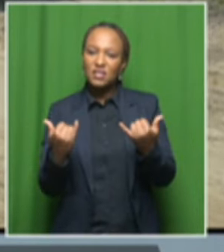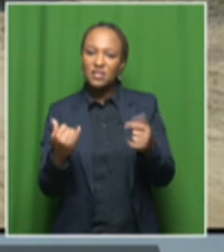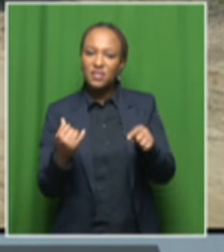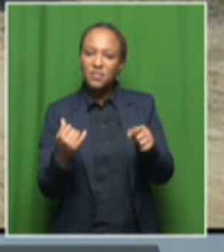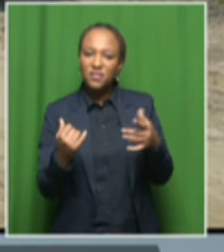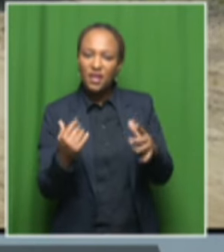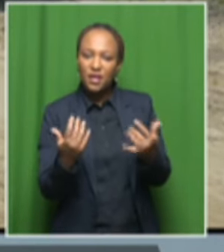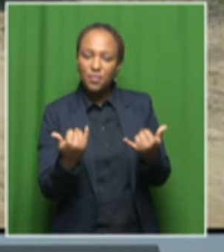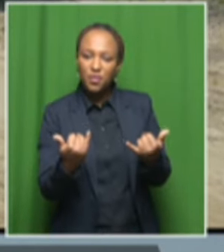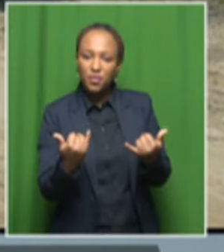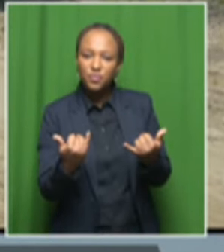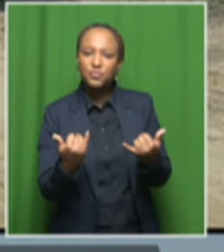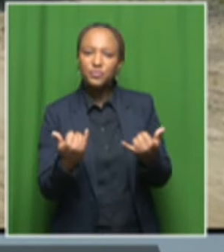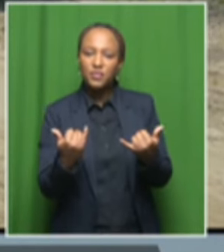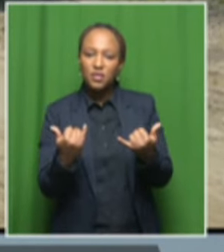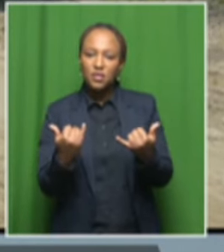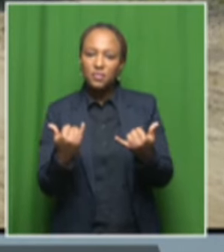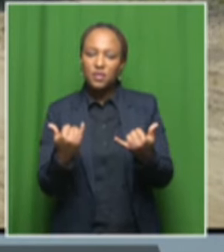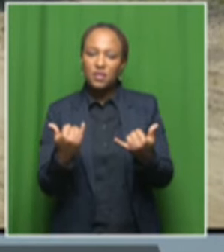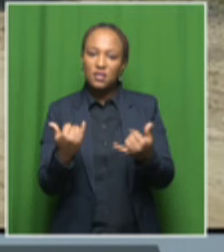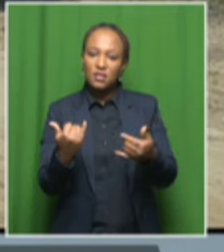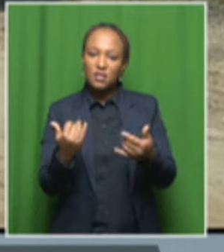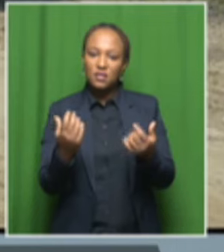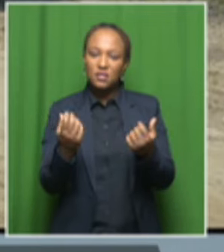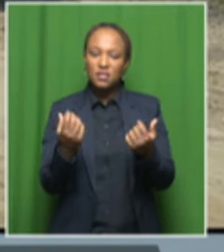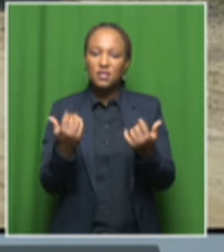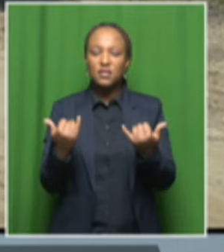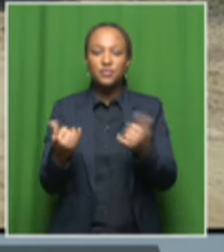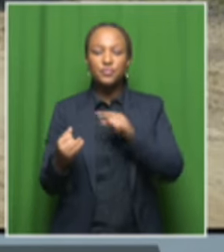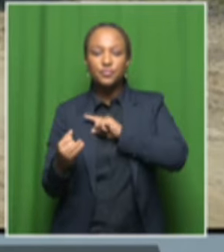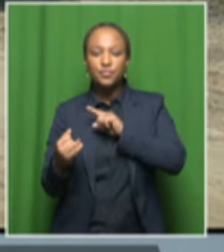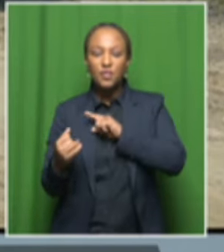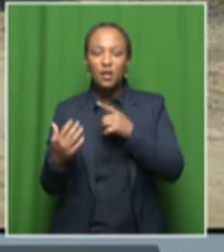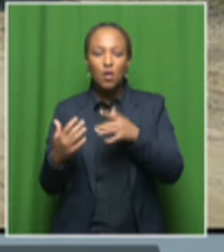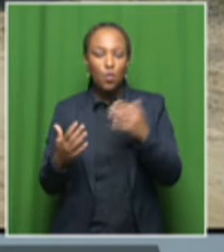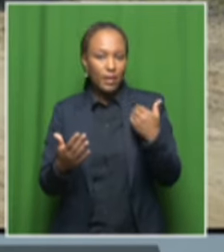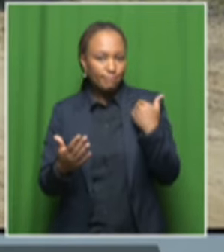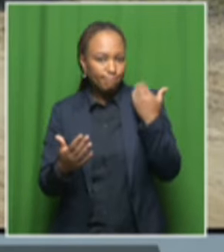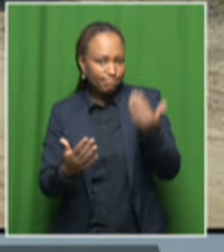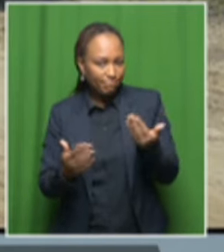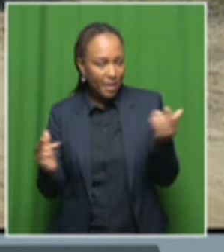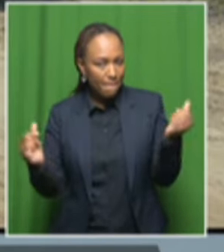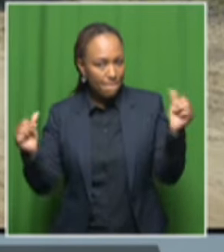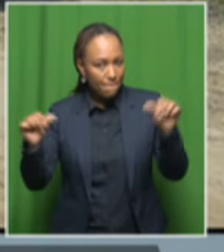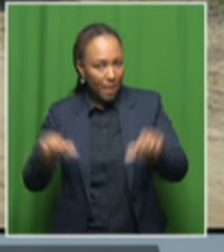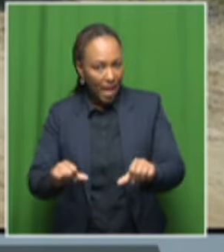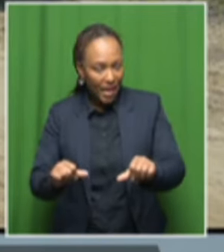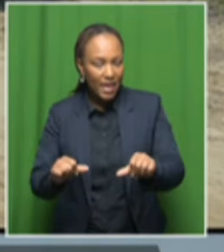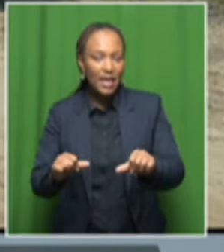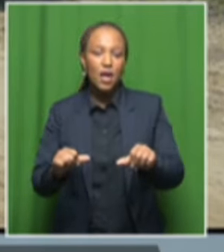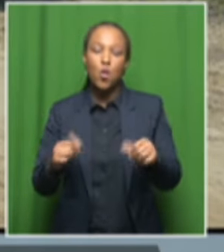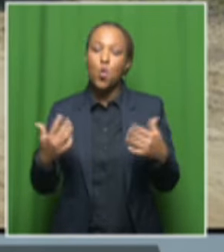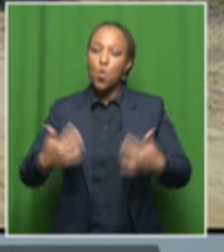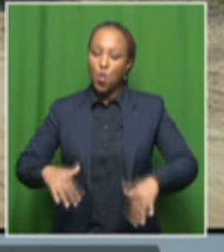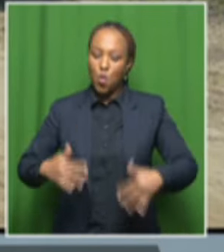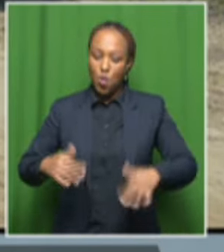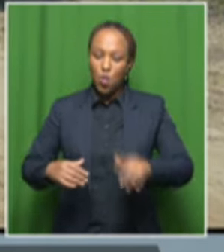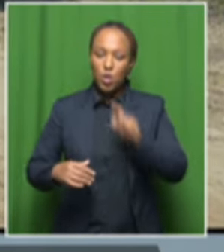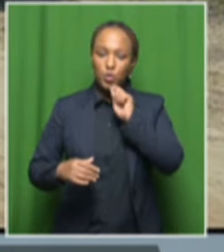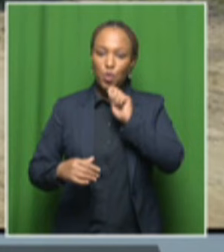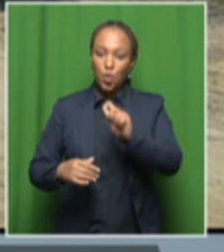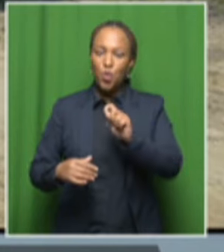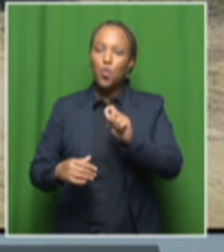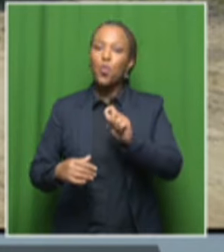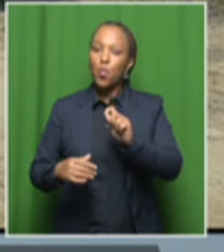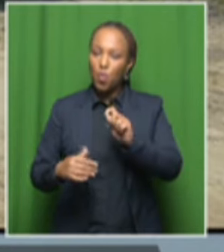How much do we have? A man who was itching to go back to his roots. And indeed, Tito Mboweni